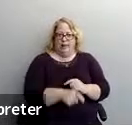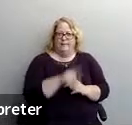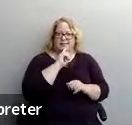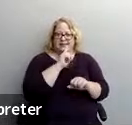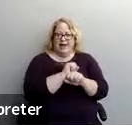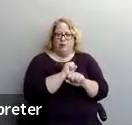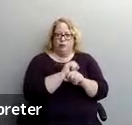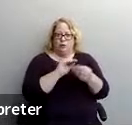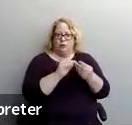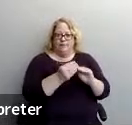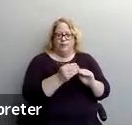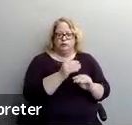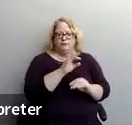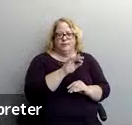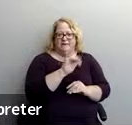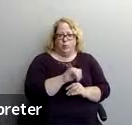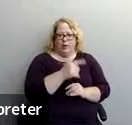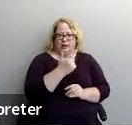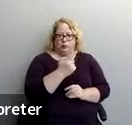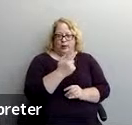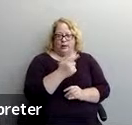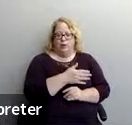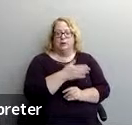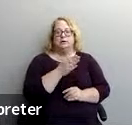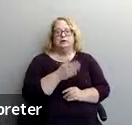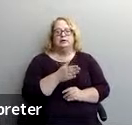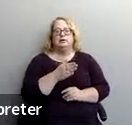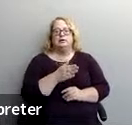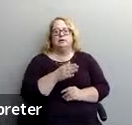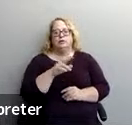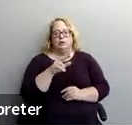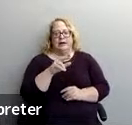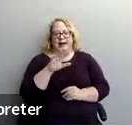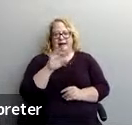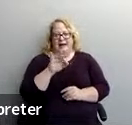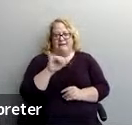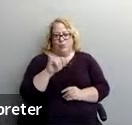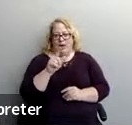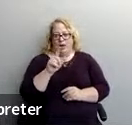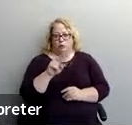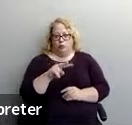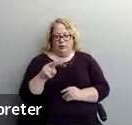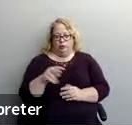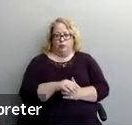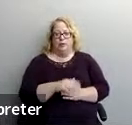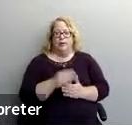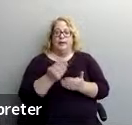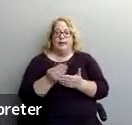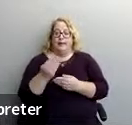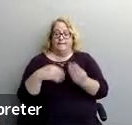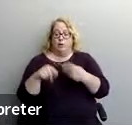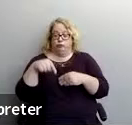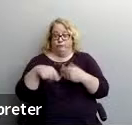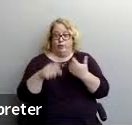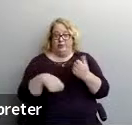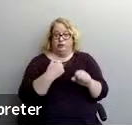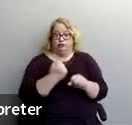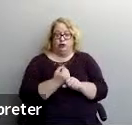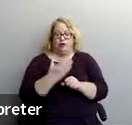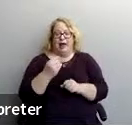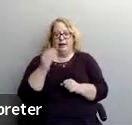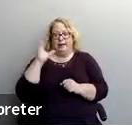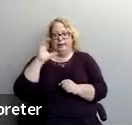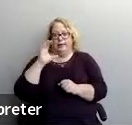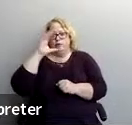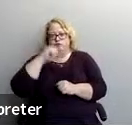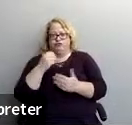numbers from FY21, actual numbers for FY22, the budget for this year, and then the